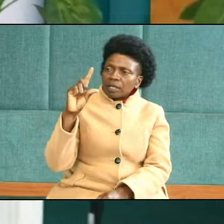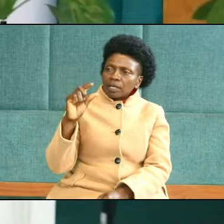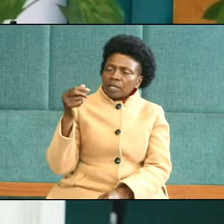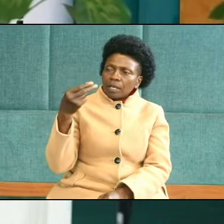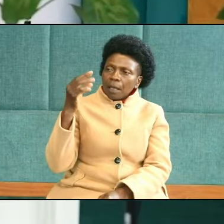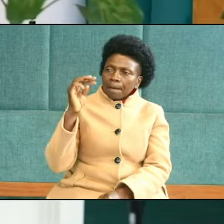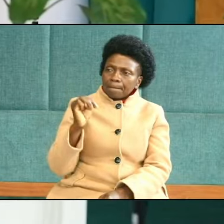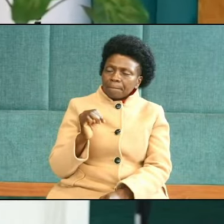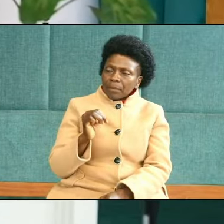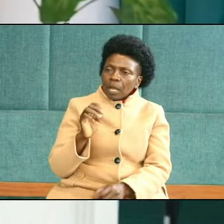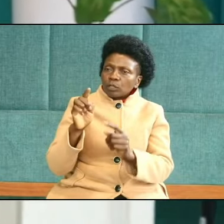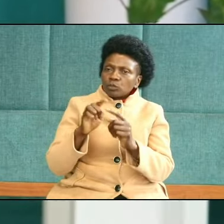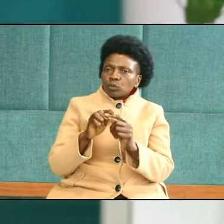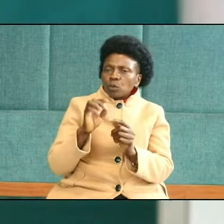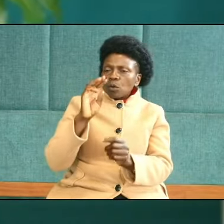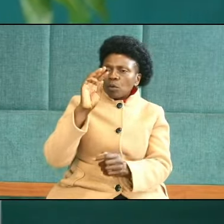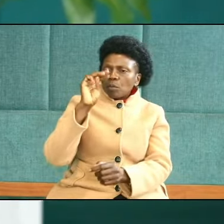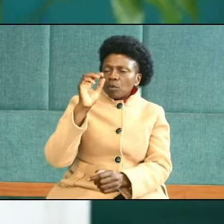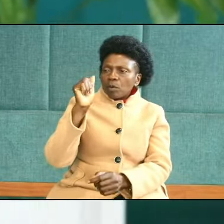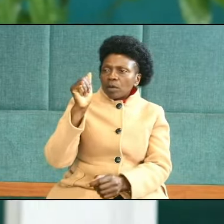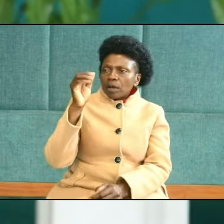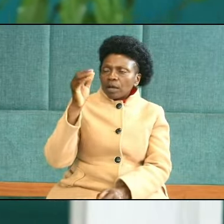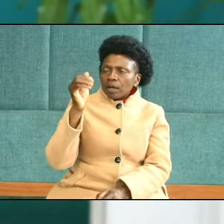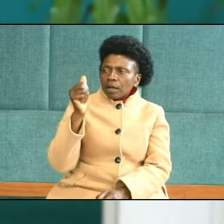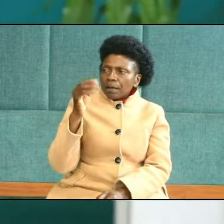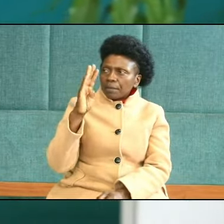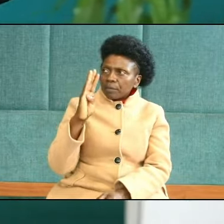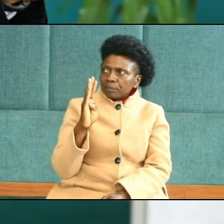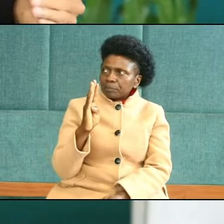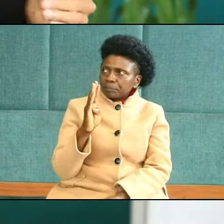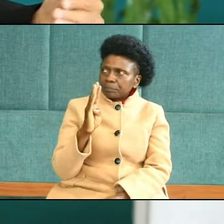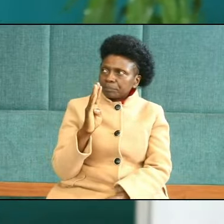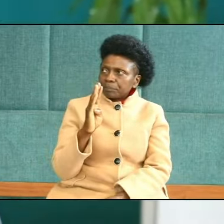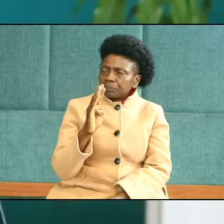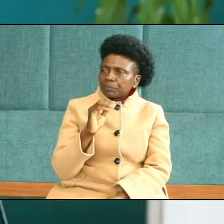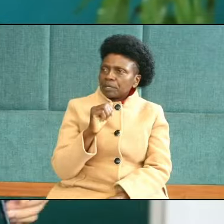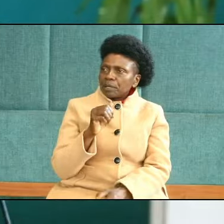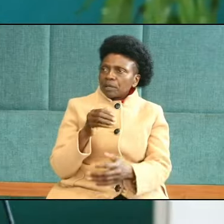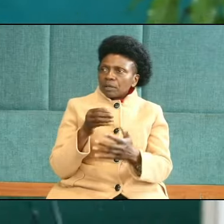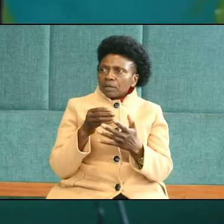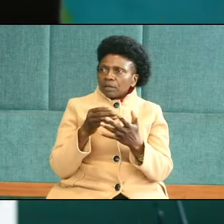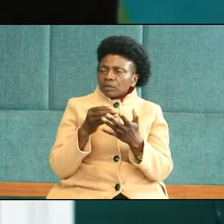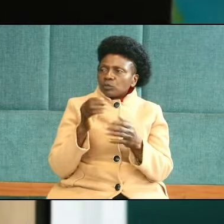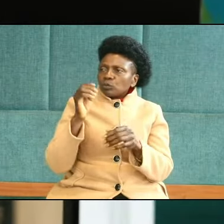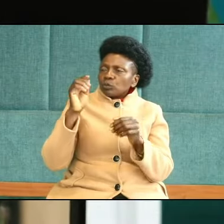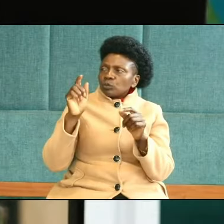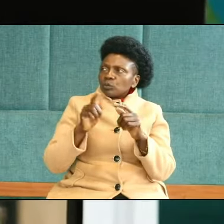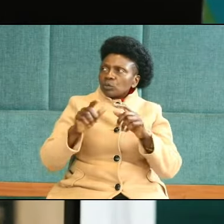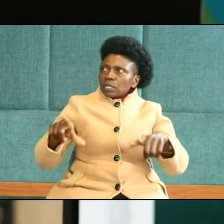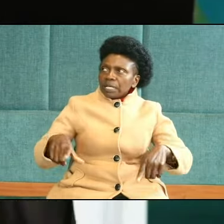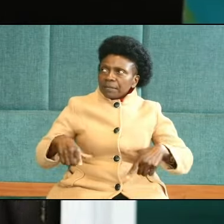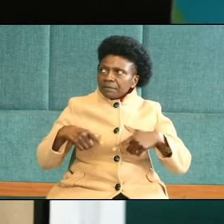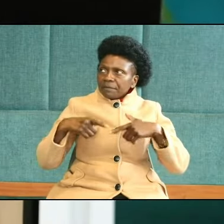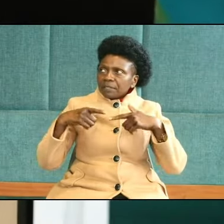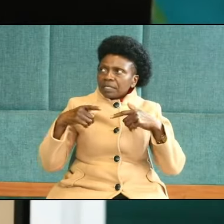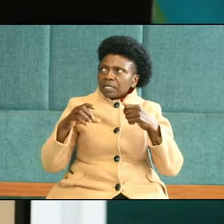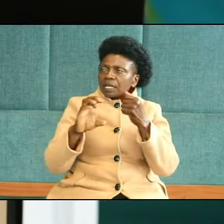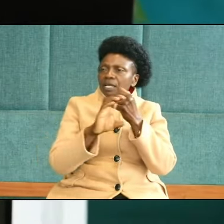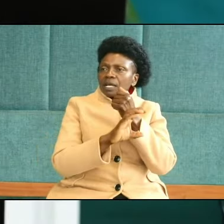all the way down to Moab. Now, why would they go to where? To dwell in the country